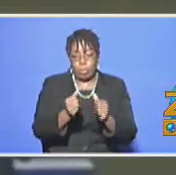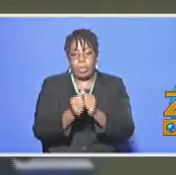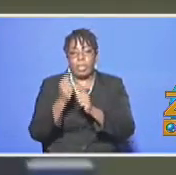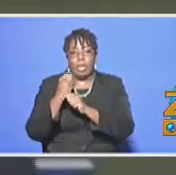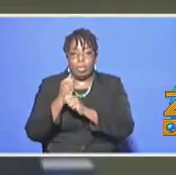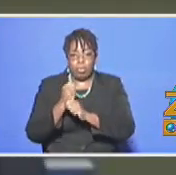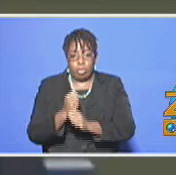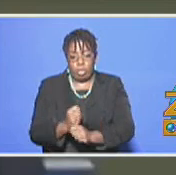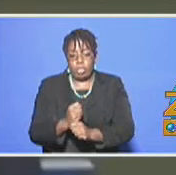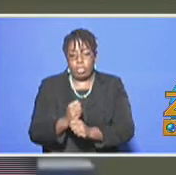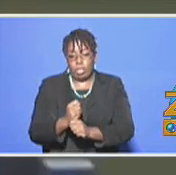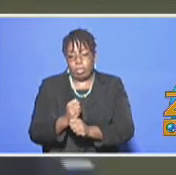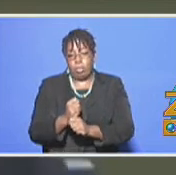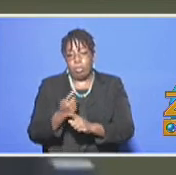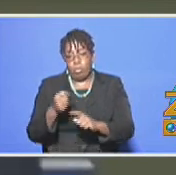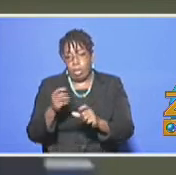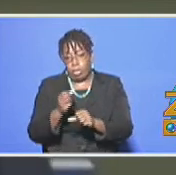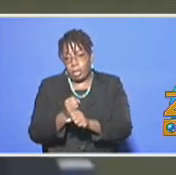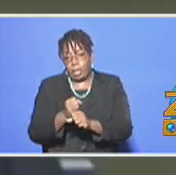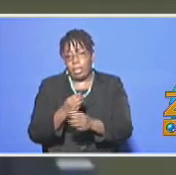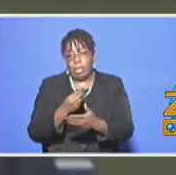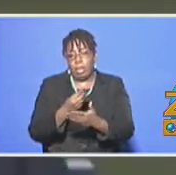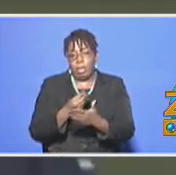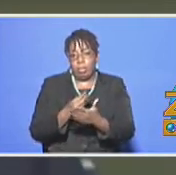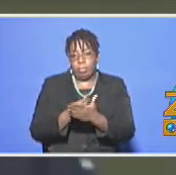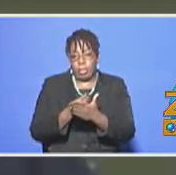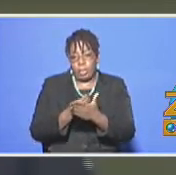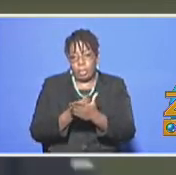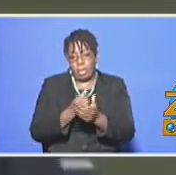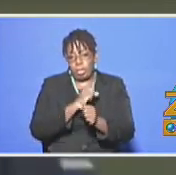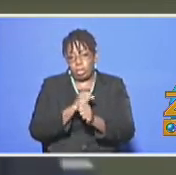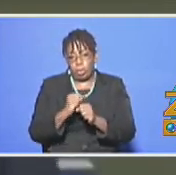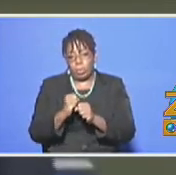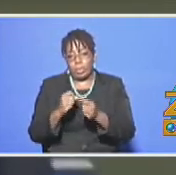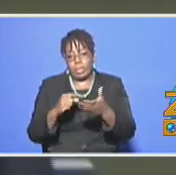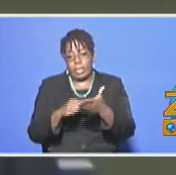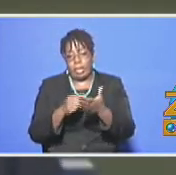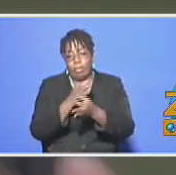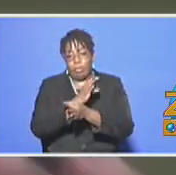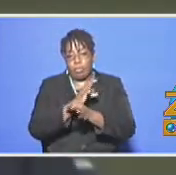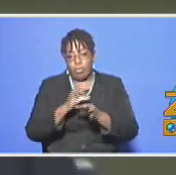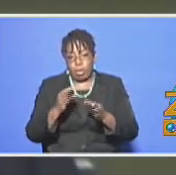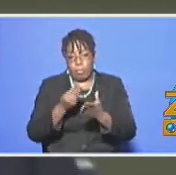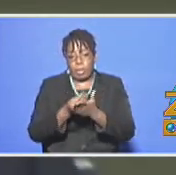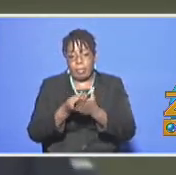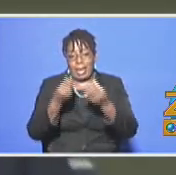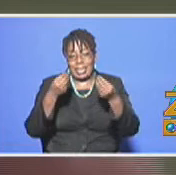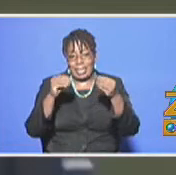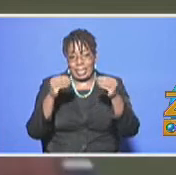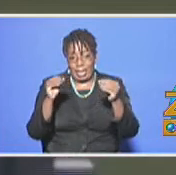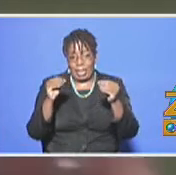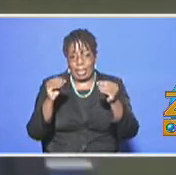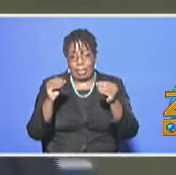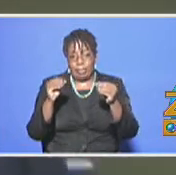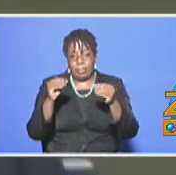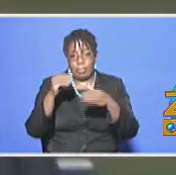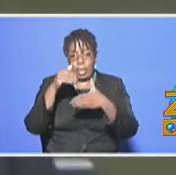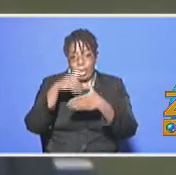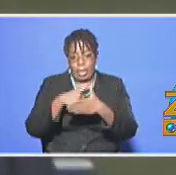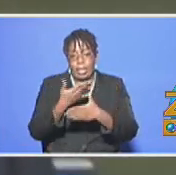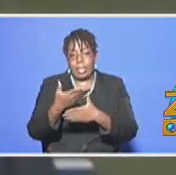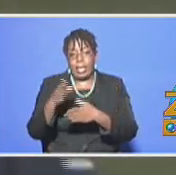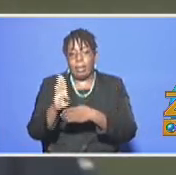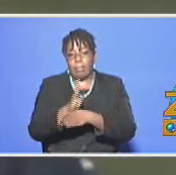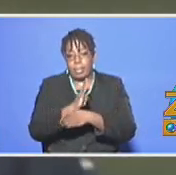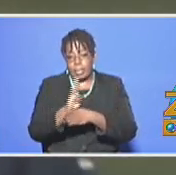traditional fundraising and secure debt-free capital by selling a stake in their